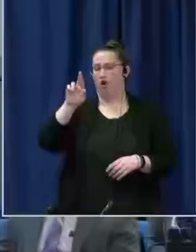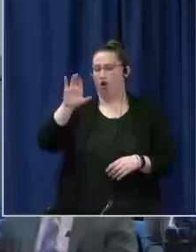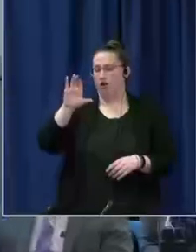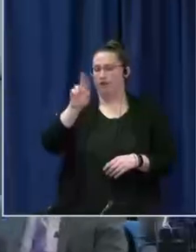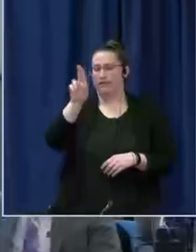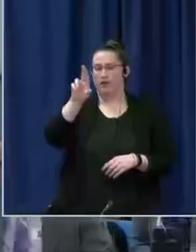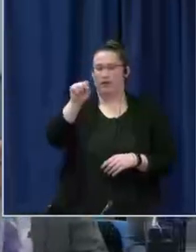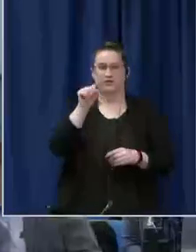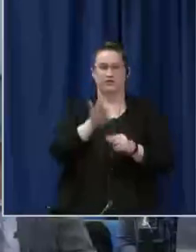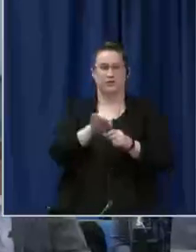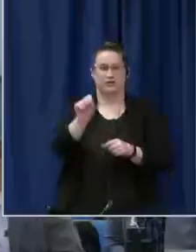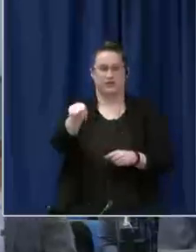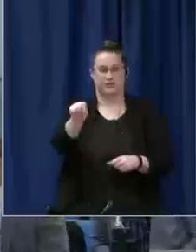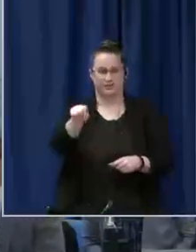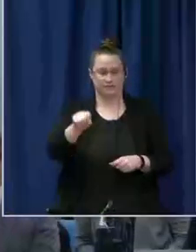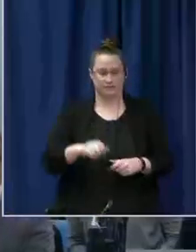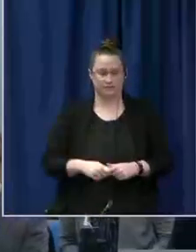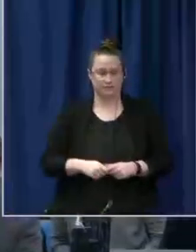yes.